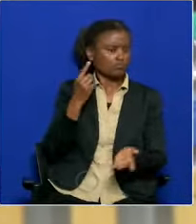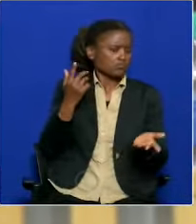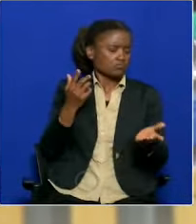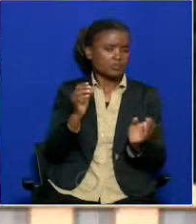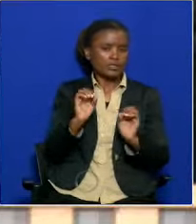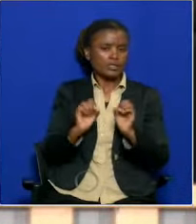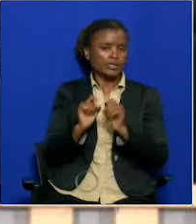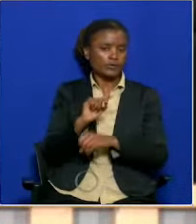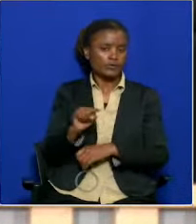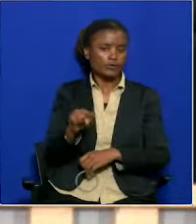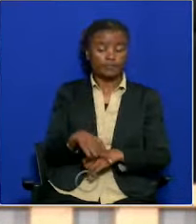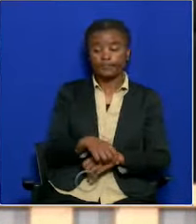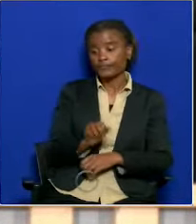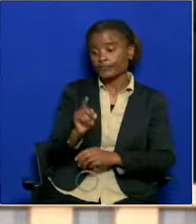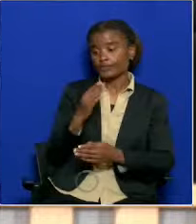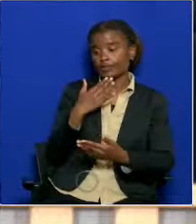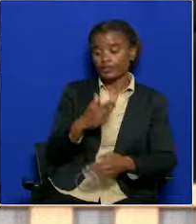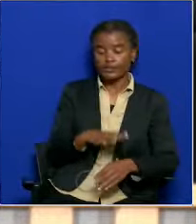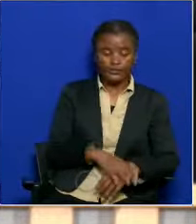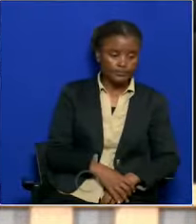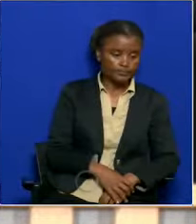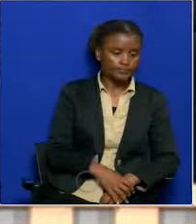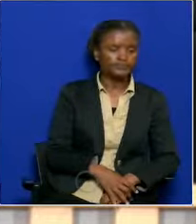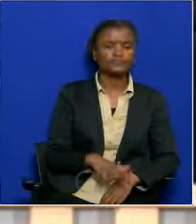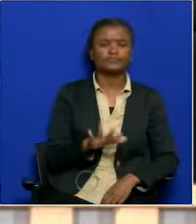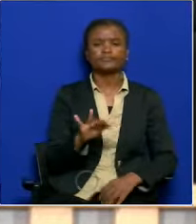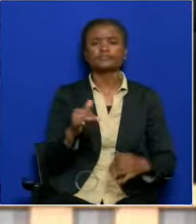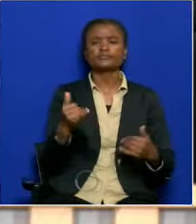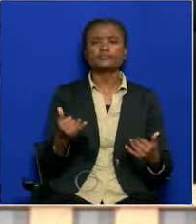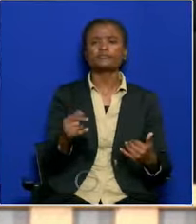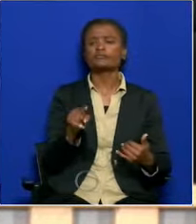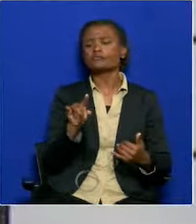General, how much did it cost to fix the car? Do you know?